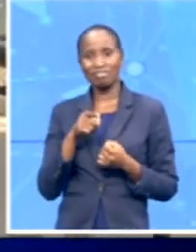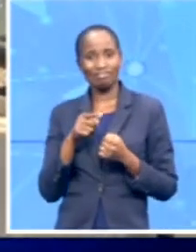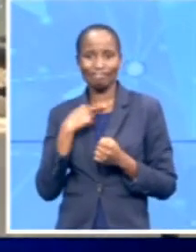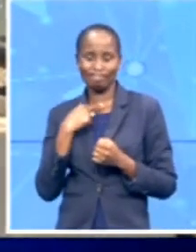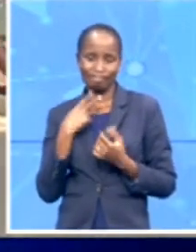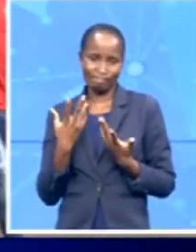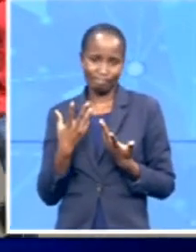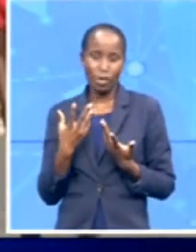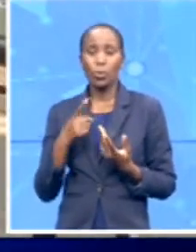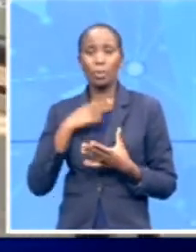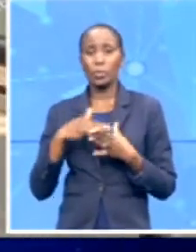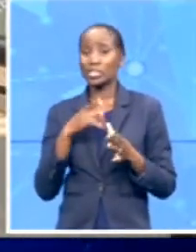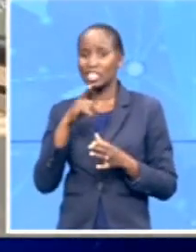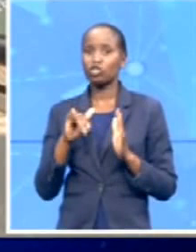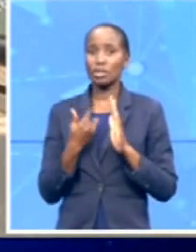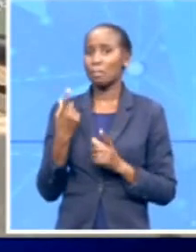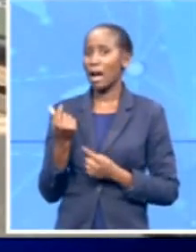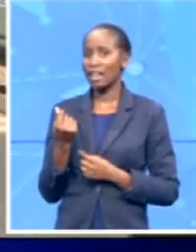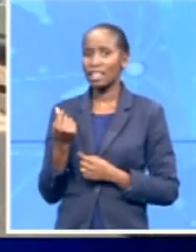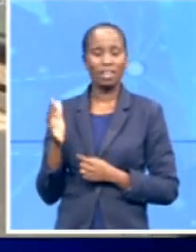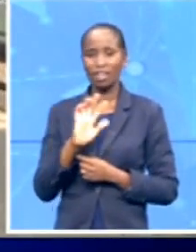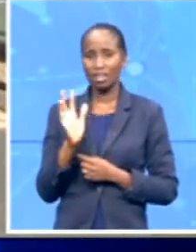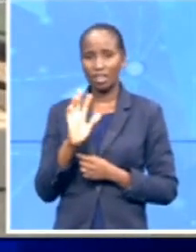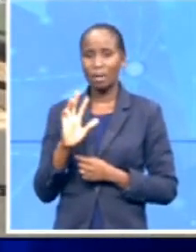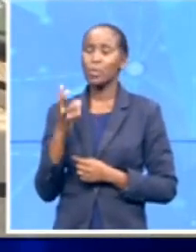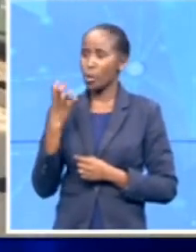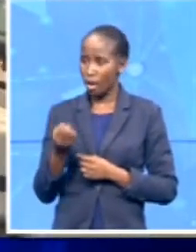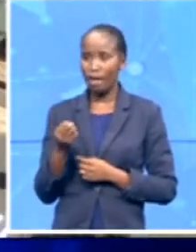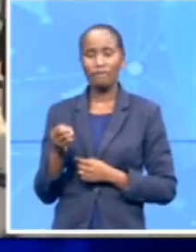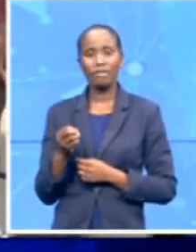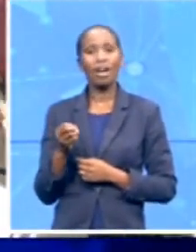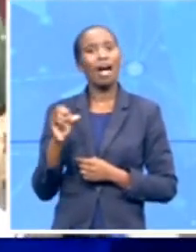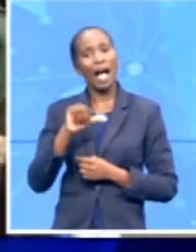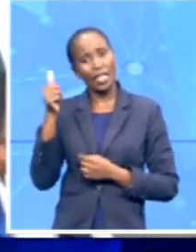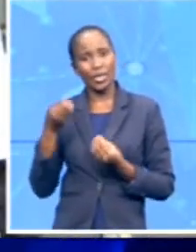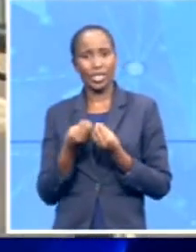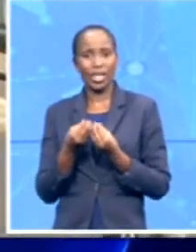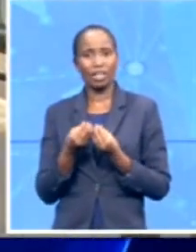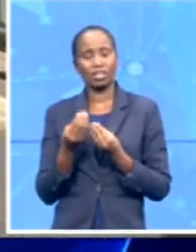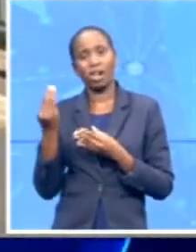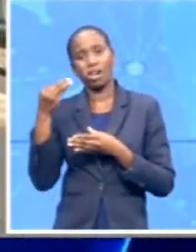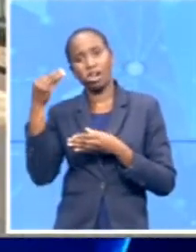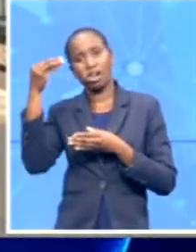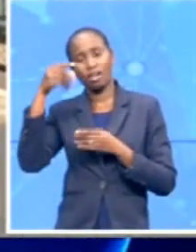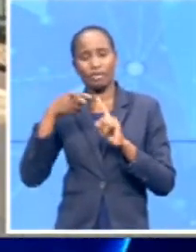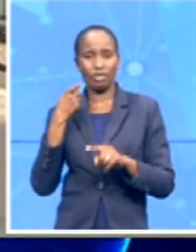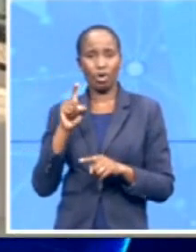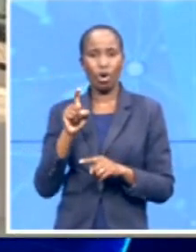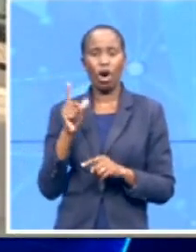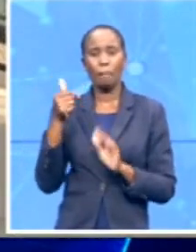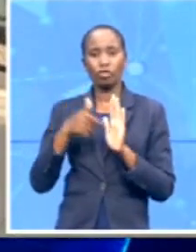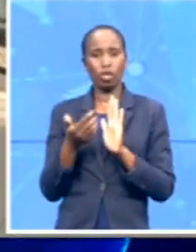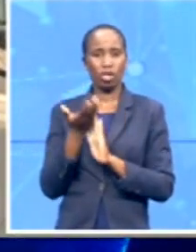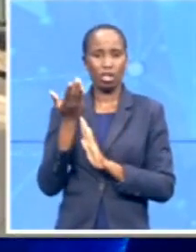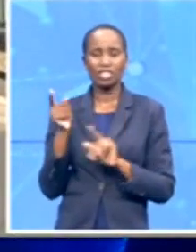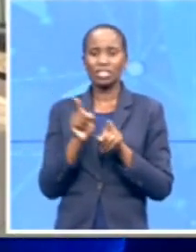many added things to this petrol hike. If they can take out all these other levies out of it, it shouldn't really go, because it's going to